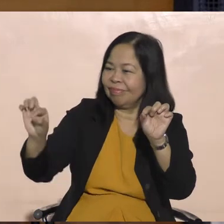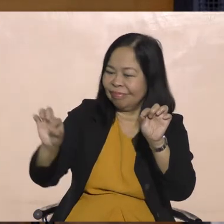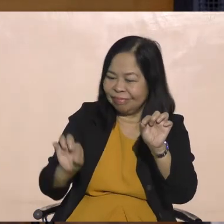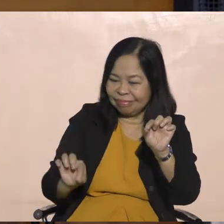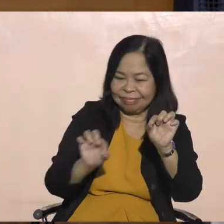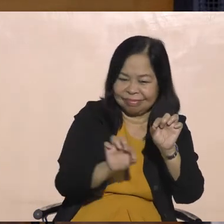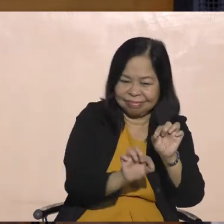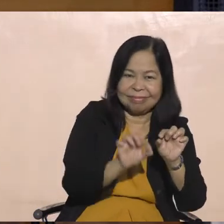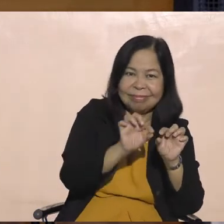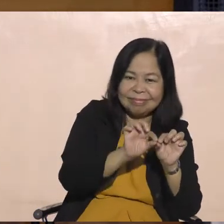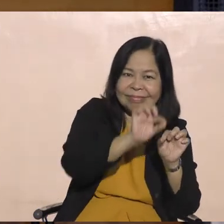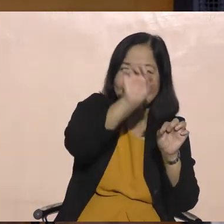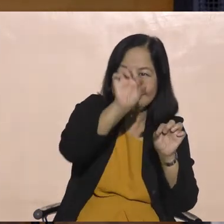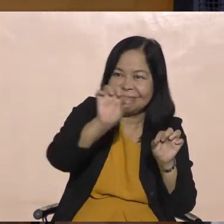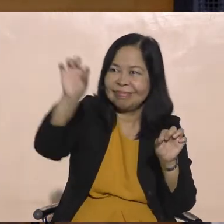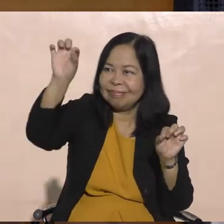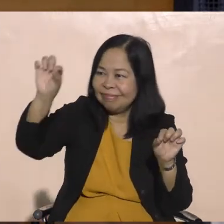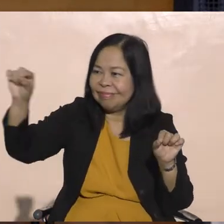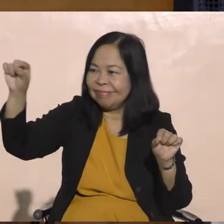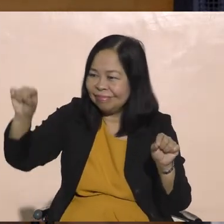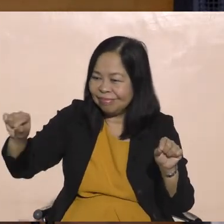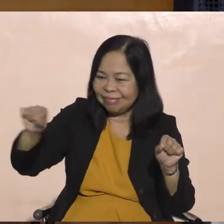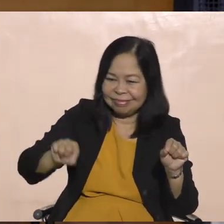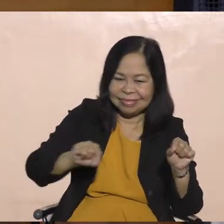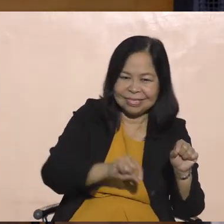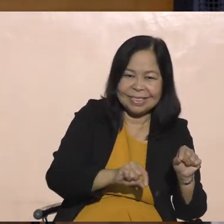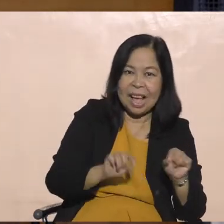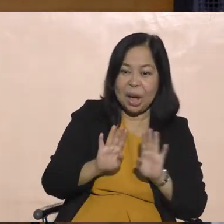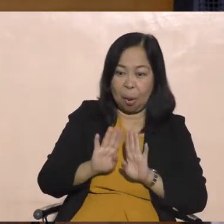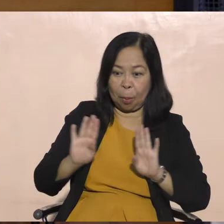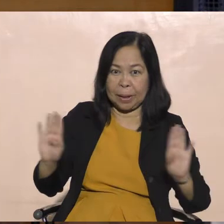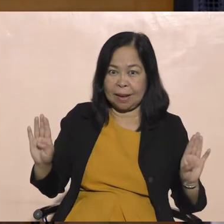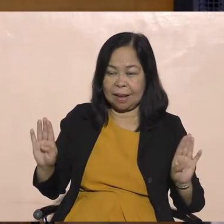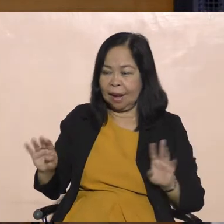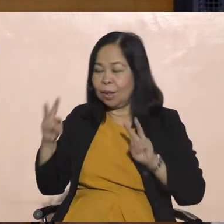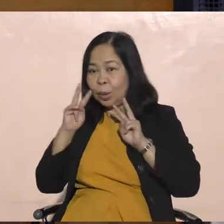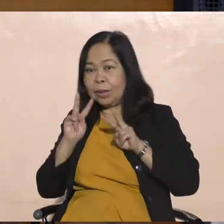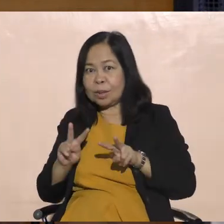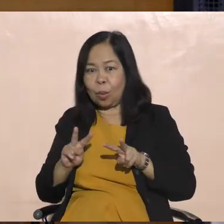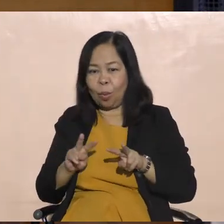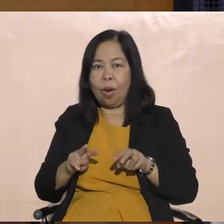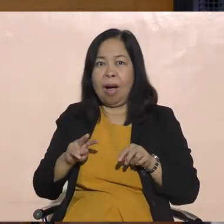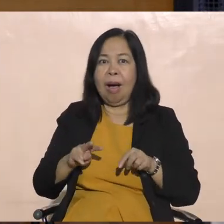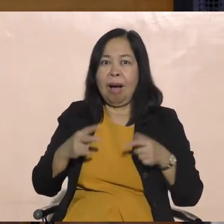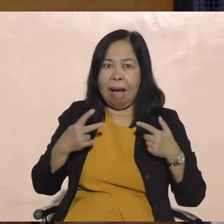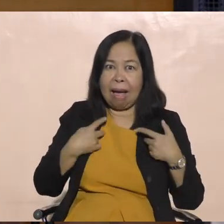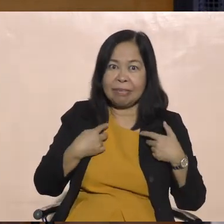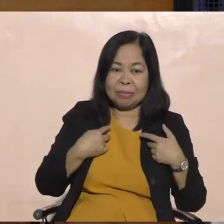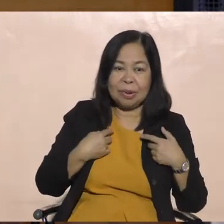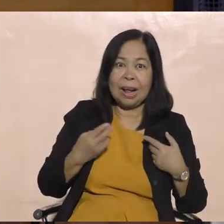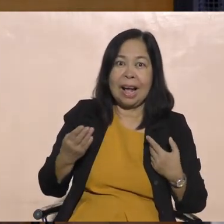strand after strand of web across the opening of the cave. Nagpadayon og himo og balayan ang